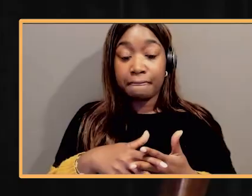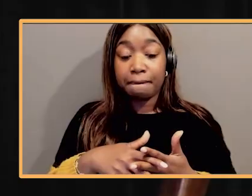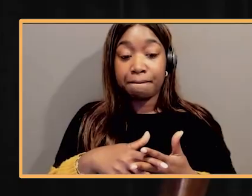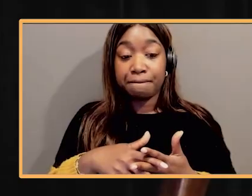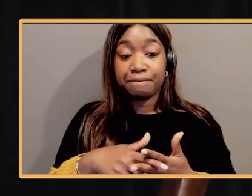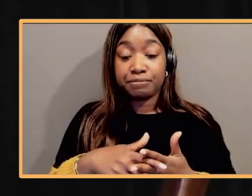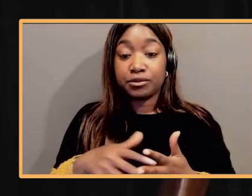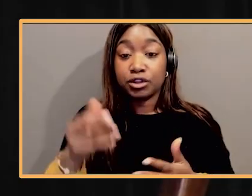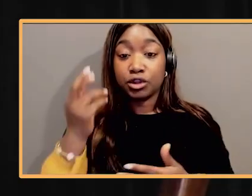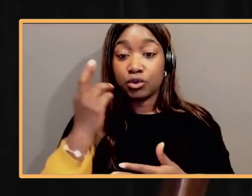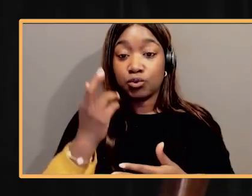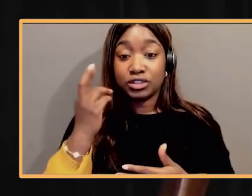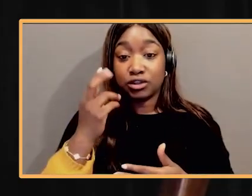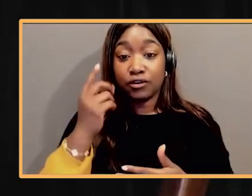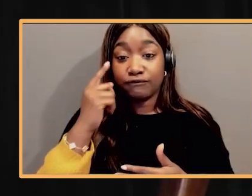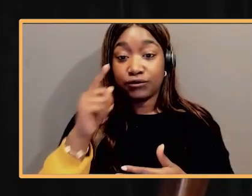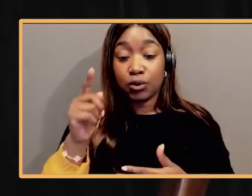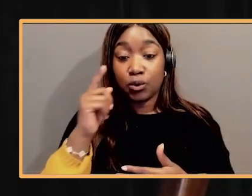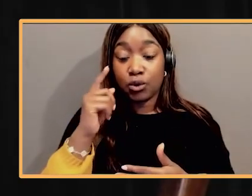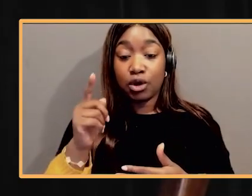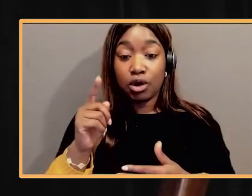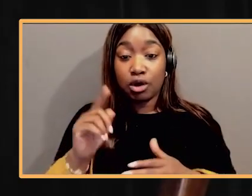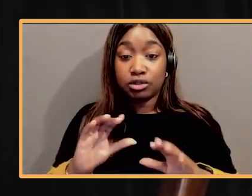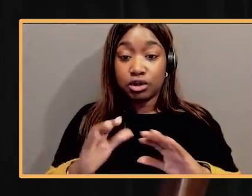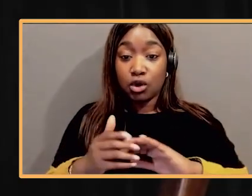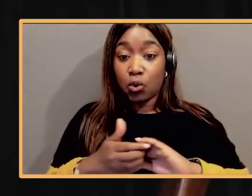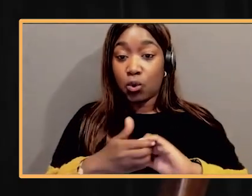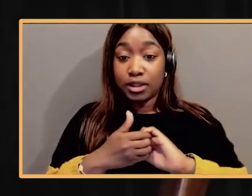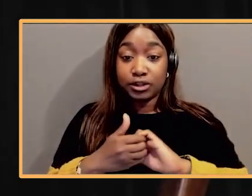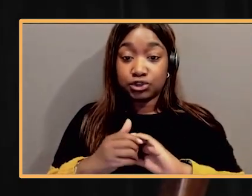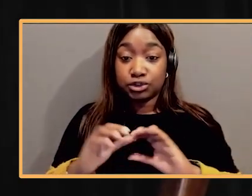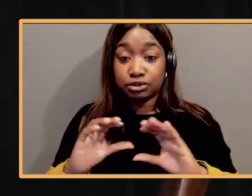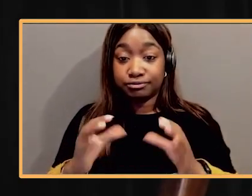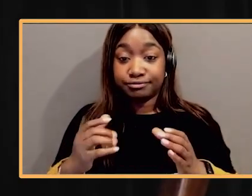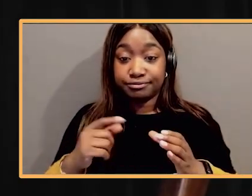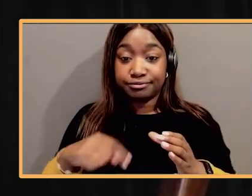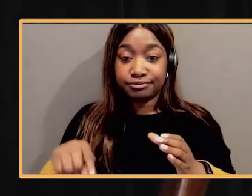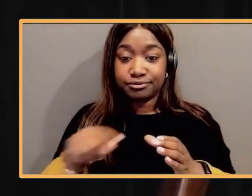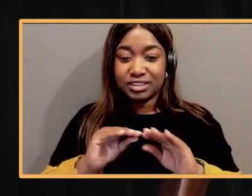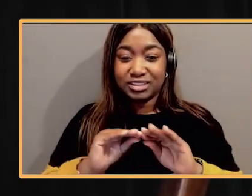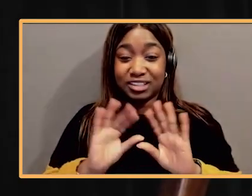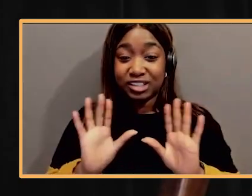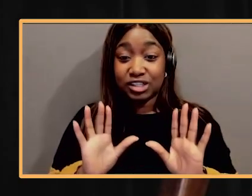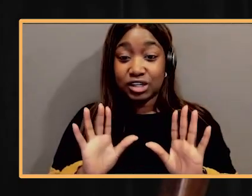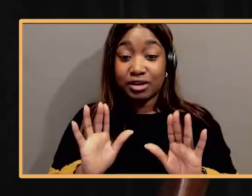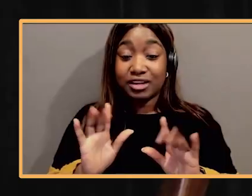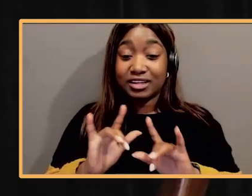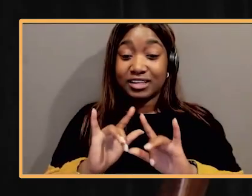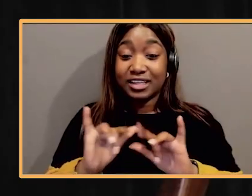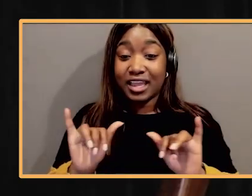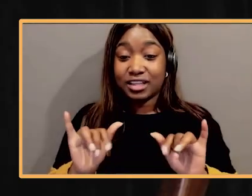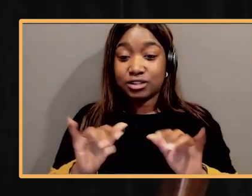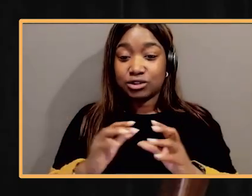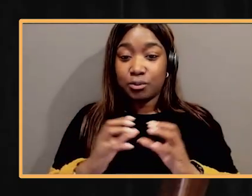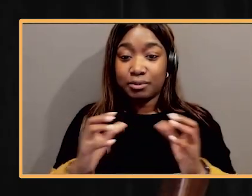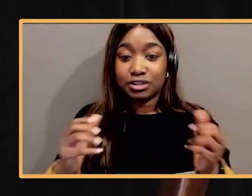the reason for coalition is so clear, and yet there is so much of